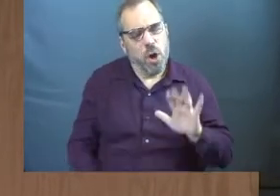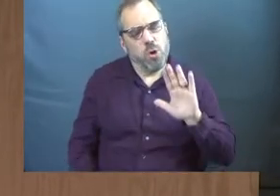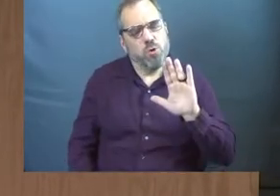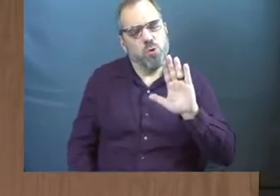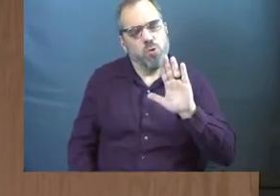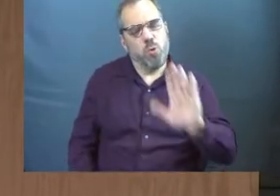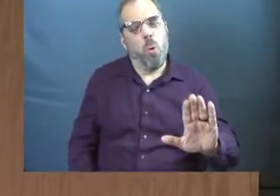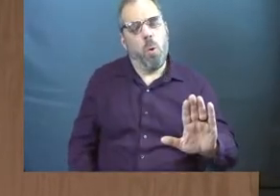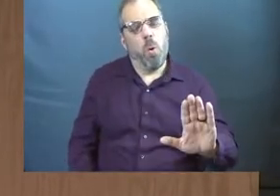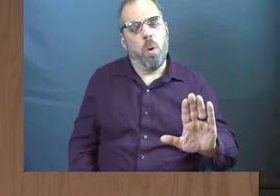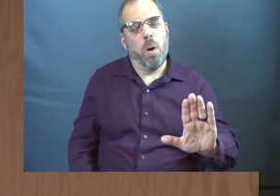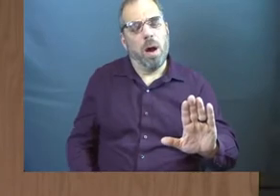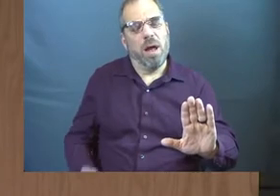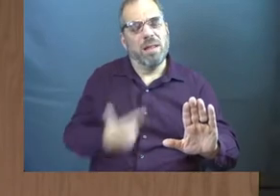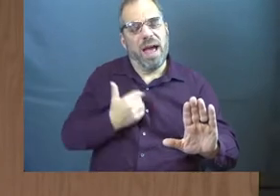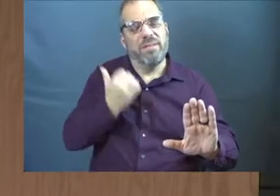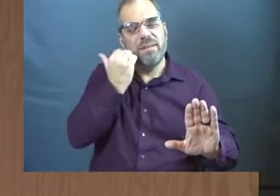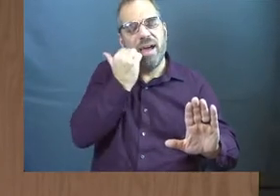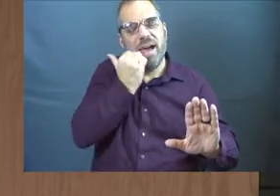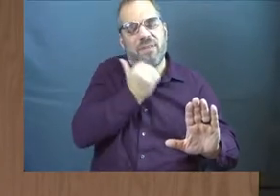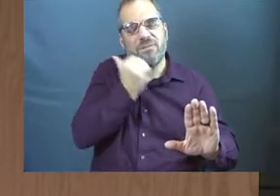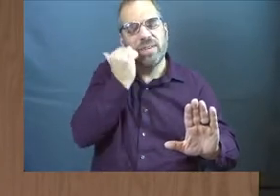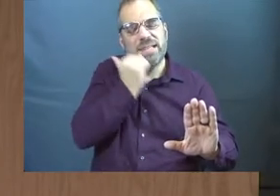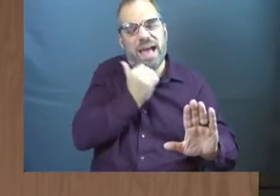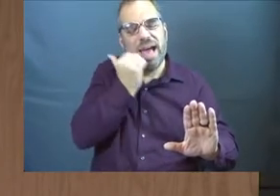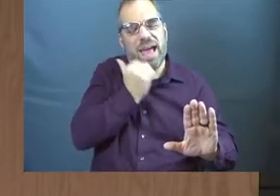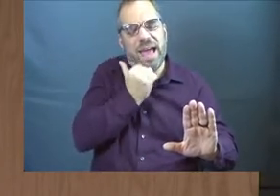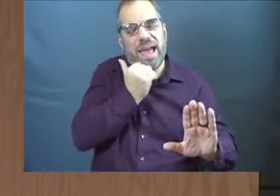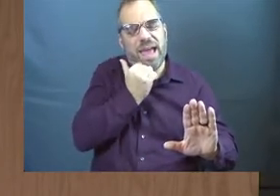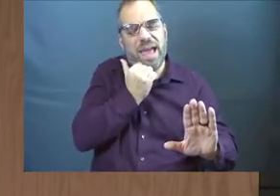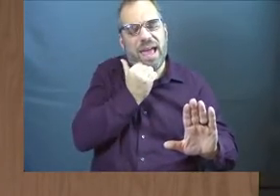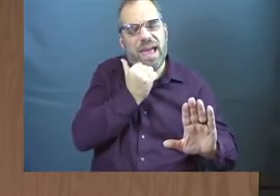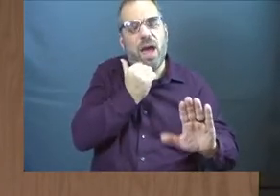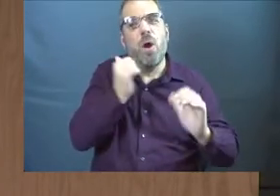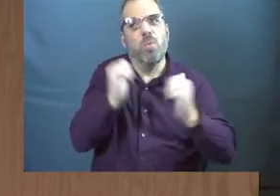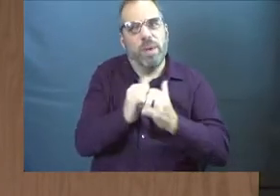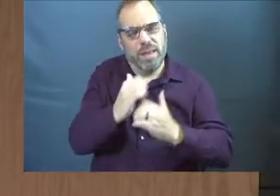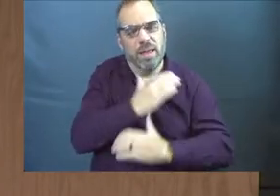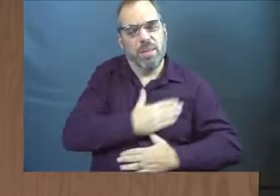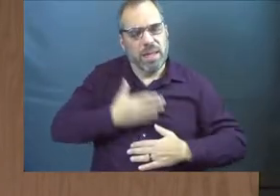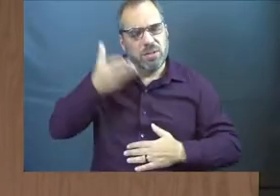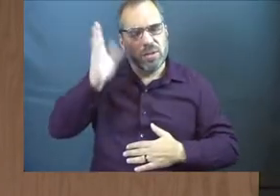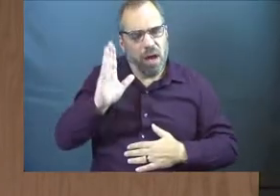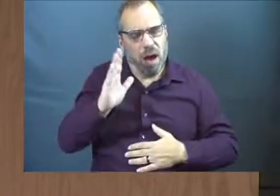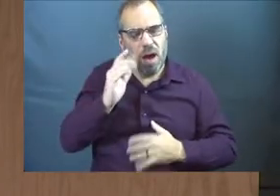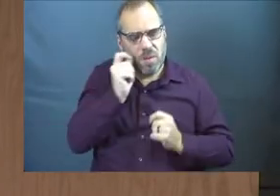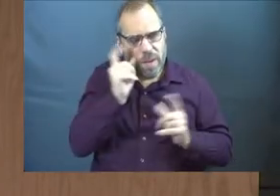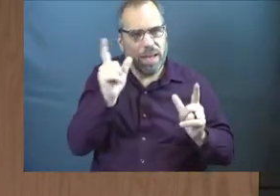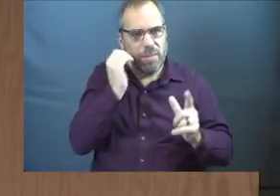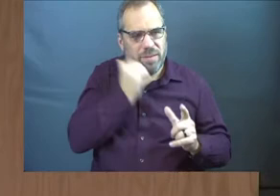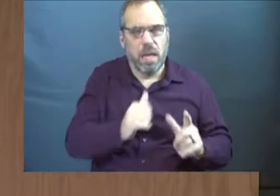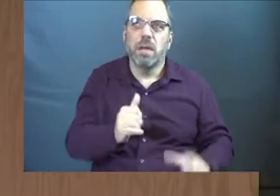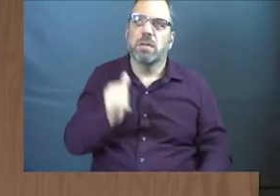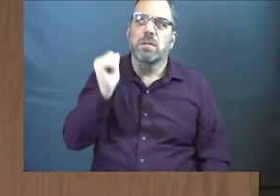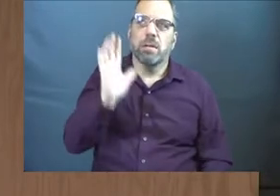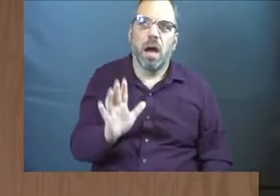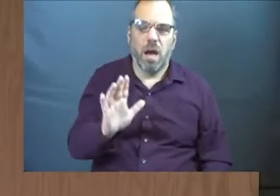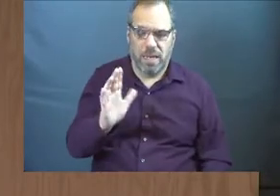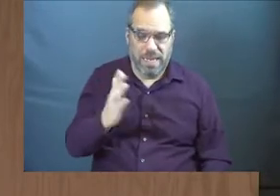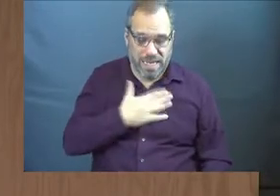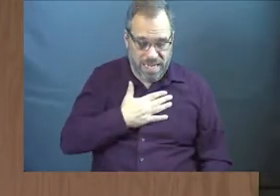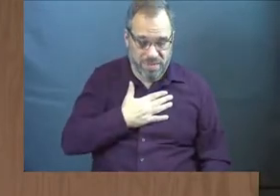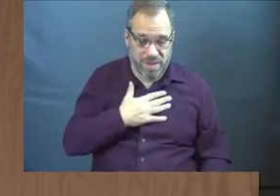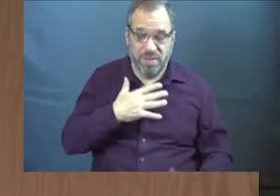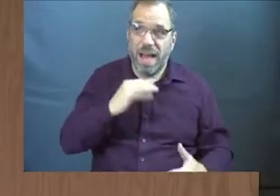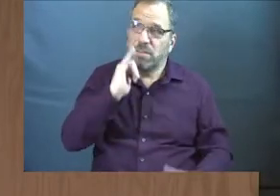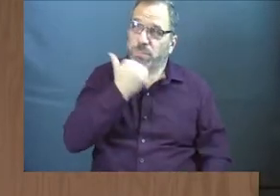life every day under the pleasure of God. Mm-hmm. And wake up every morning and say, God, even if